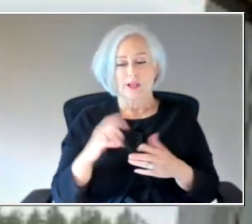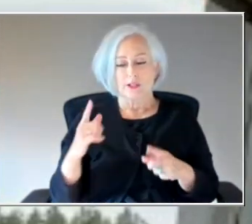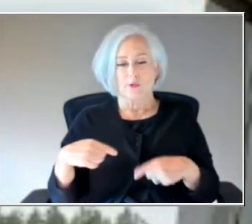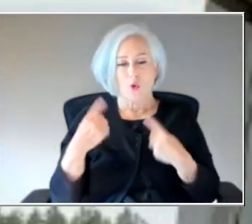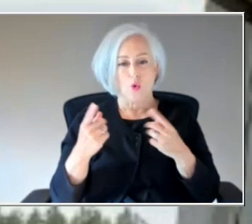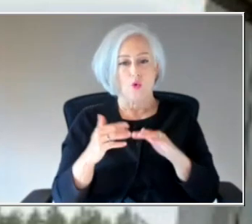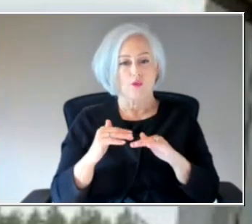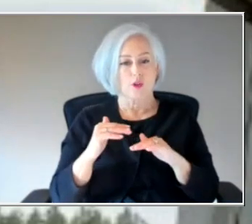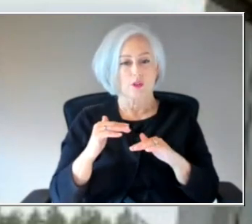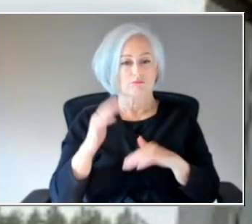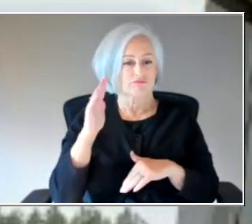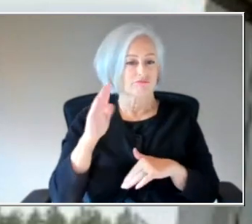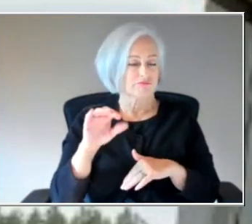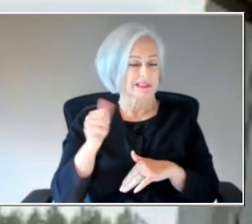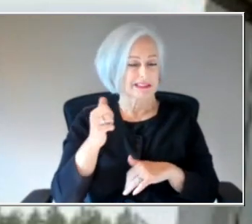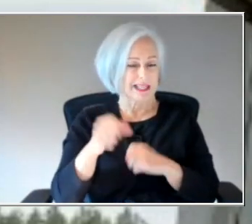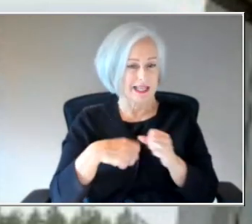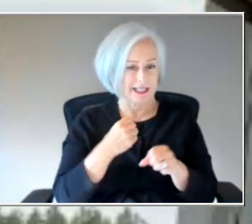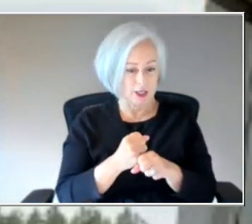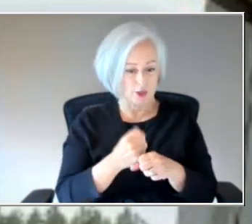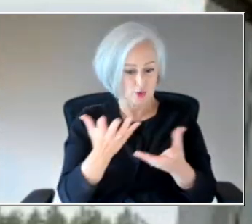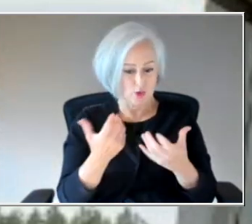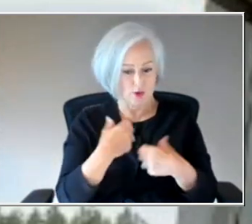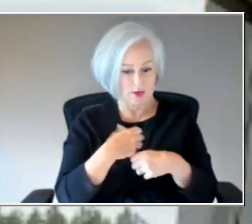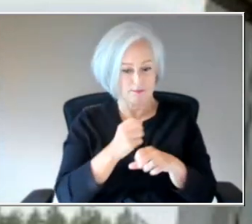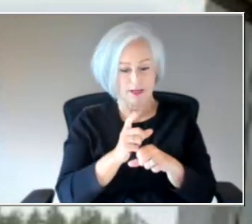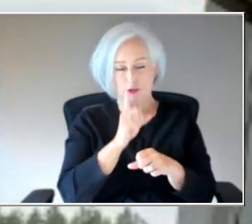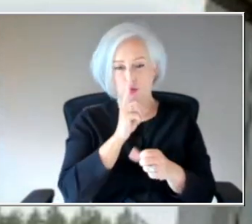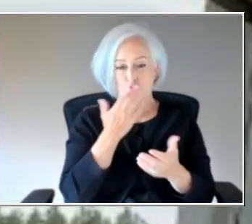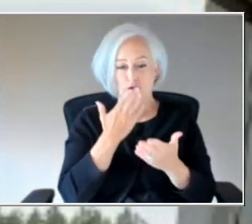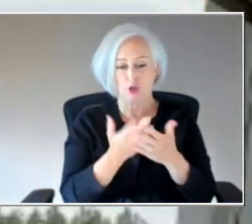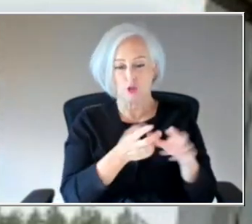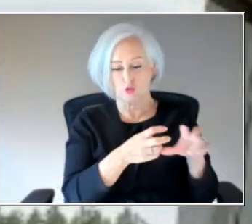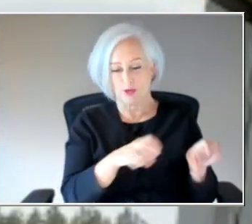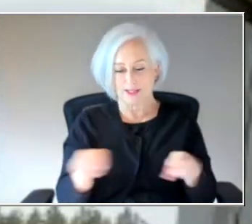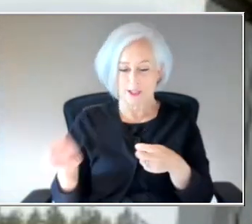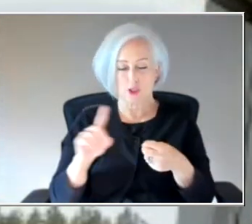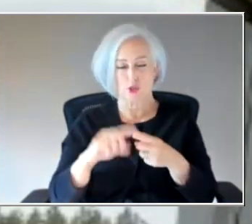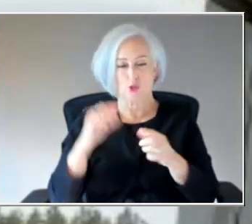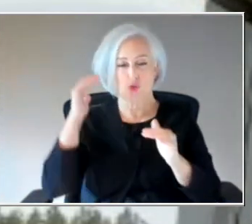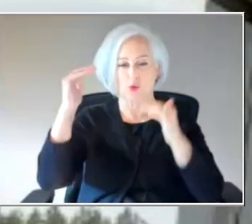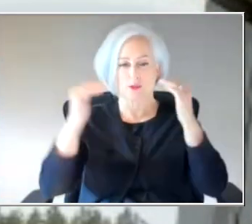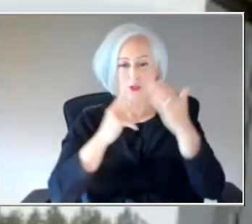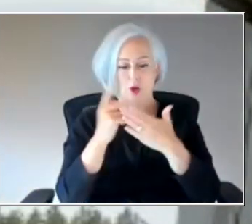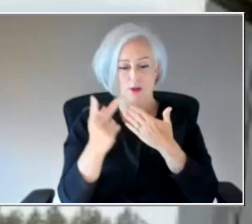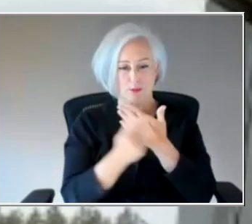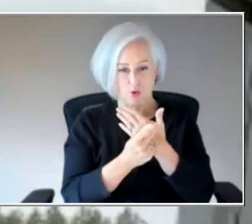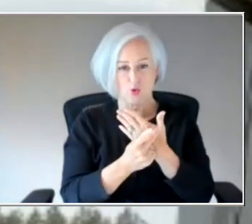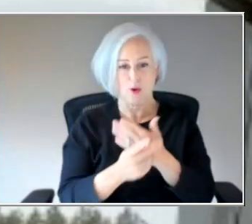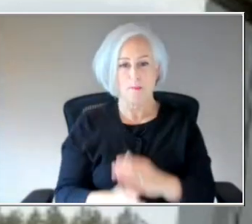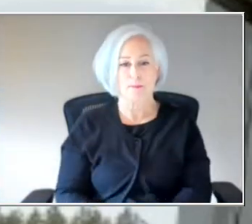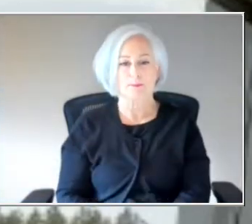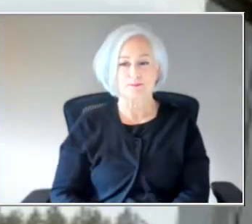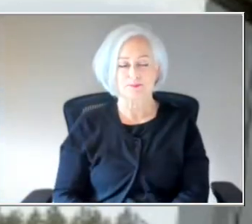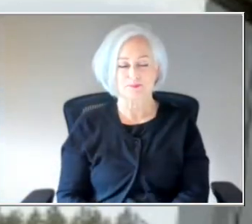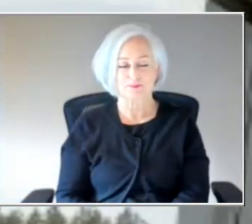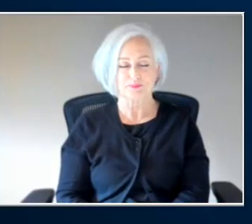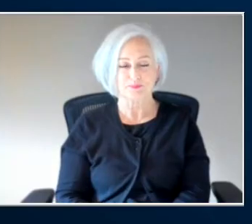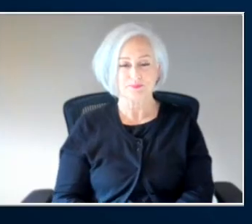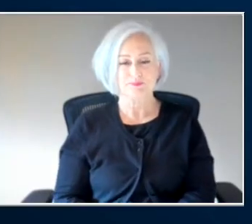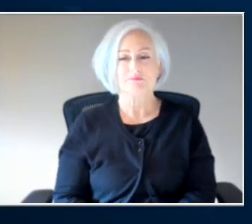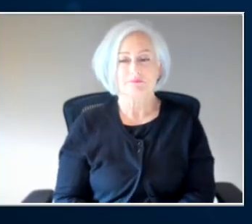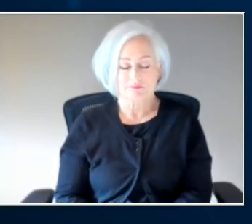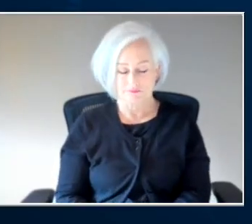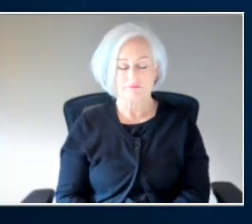transition to an adult transplant program to make sure they continue with that surveillance of the transplant. Stuart